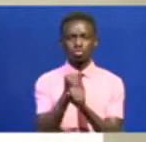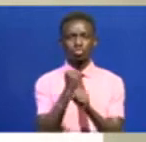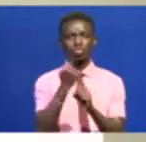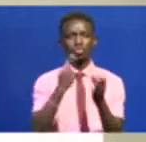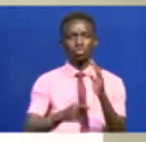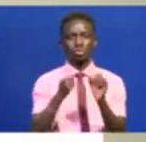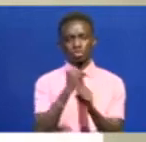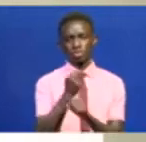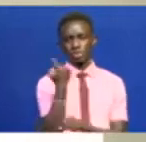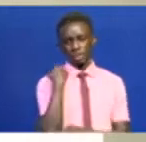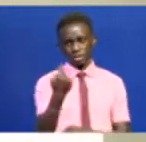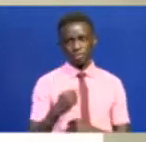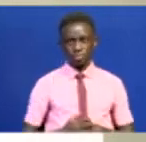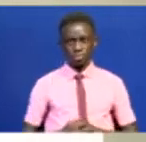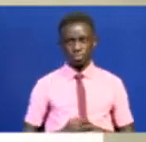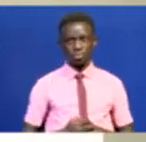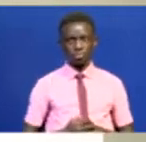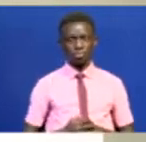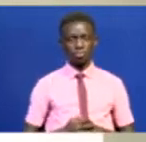year.